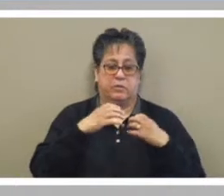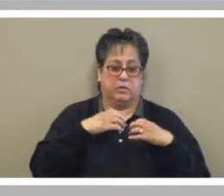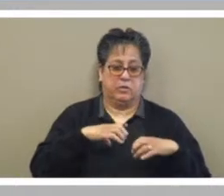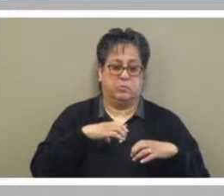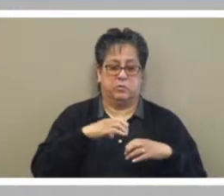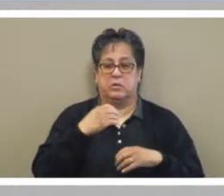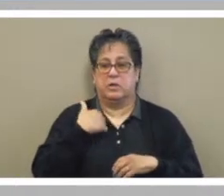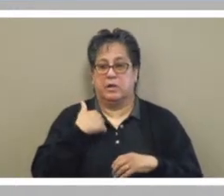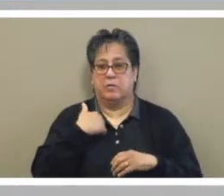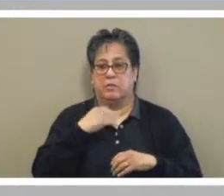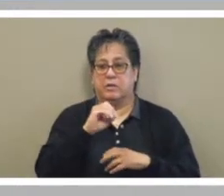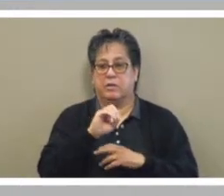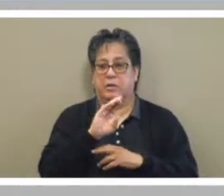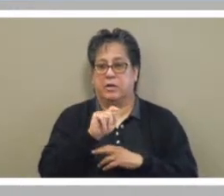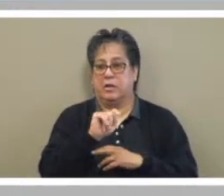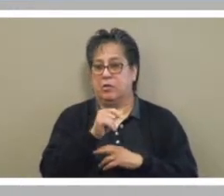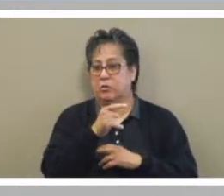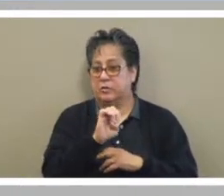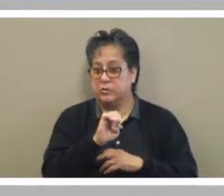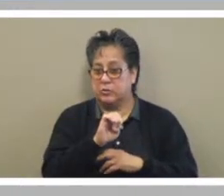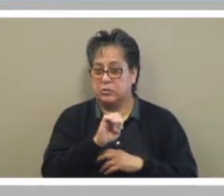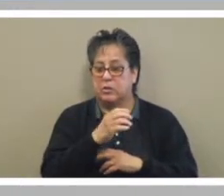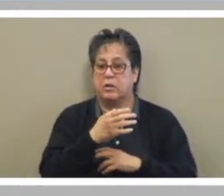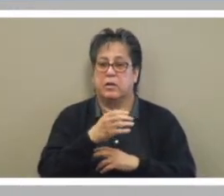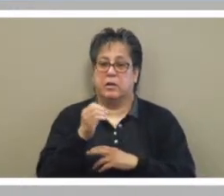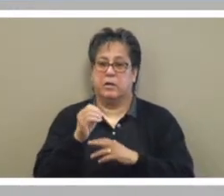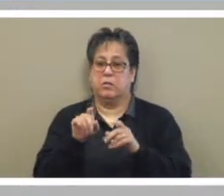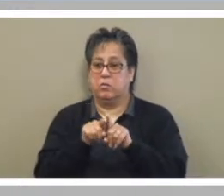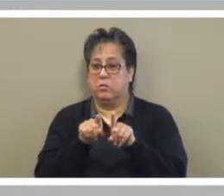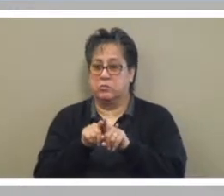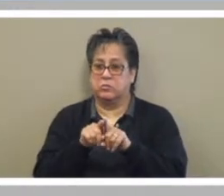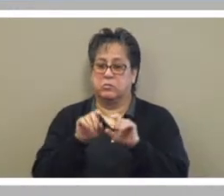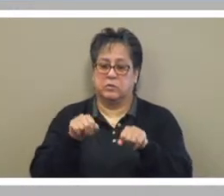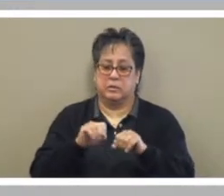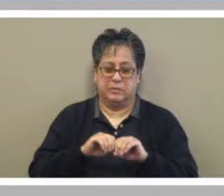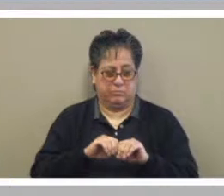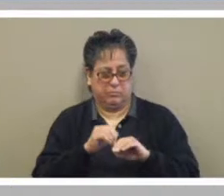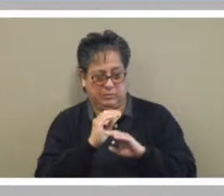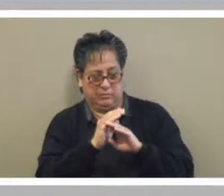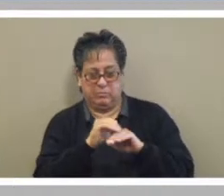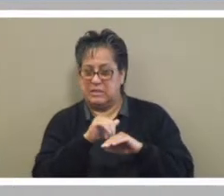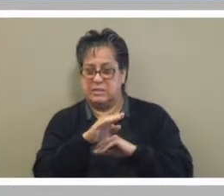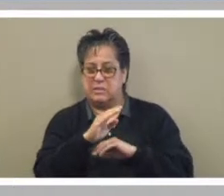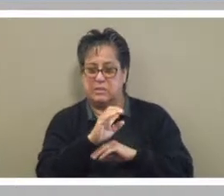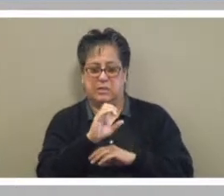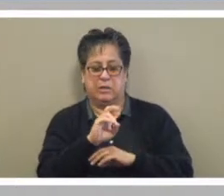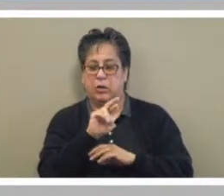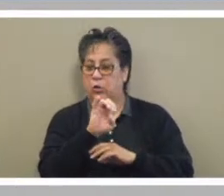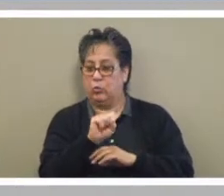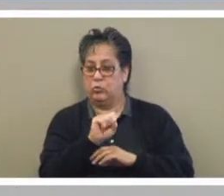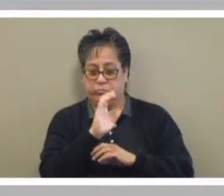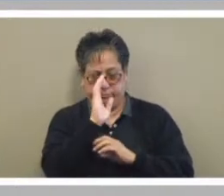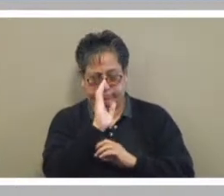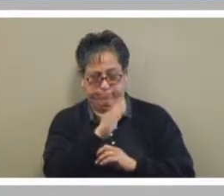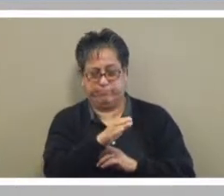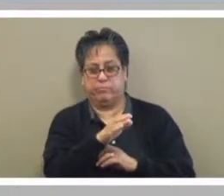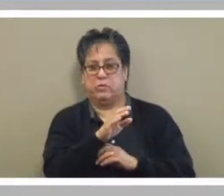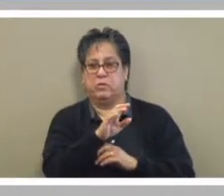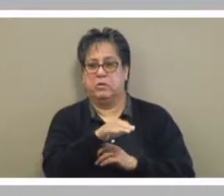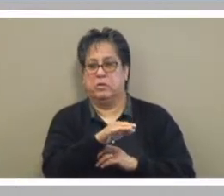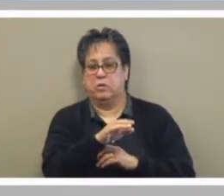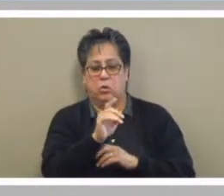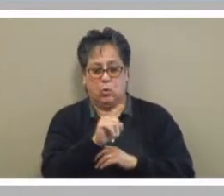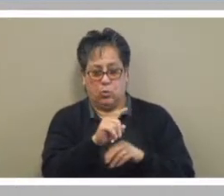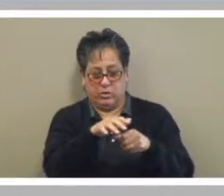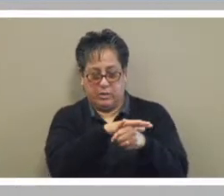are experiencing an outage. And with that, we can send our crews directly to these the location of